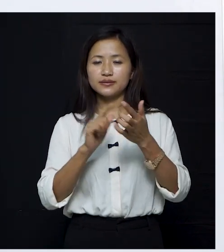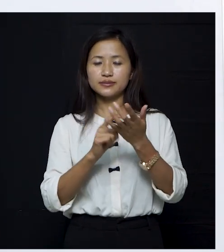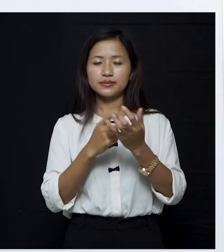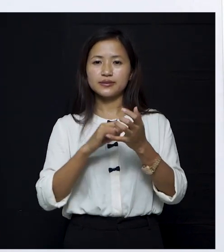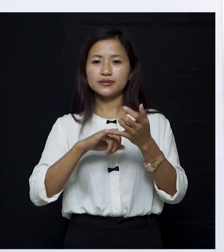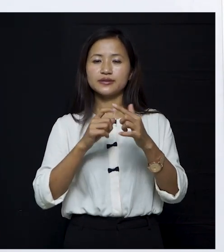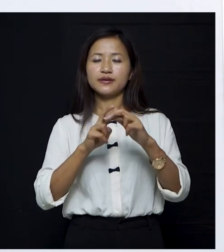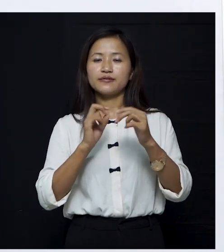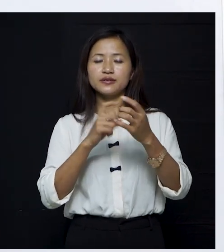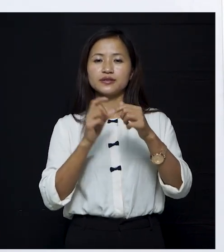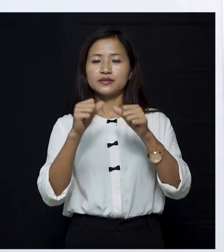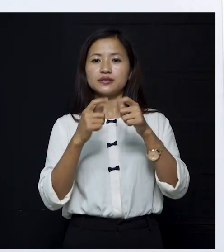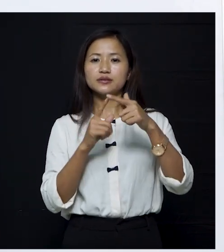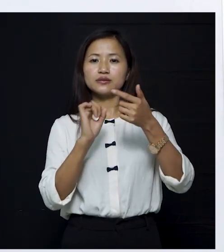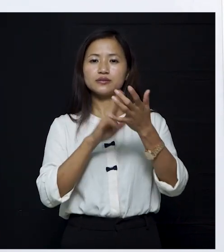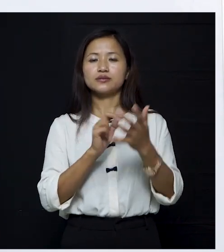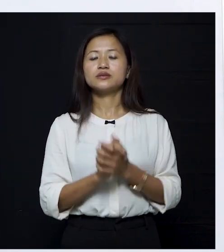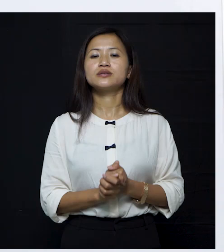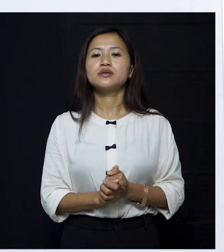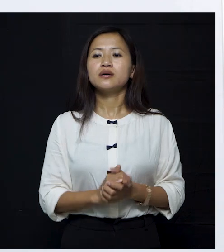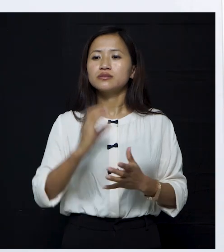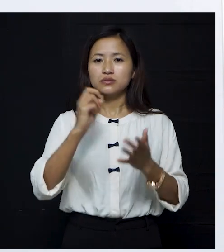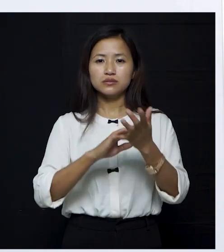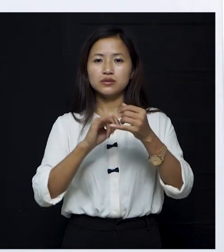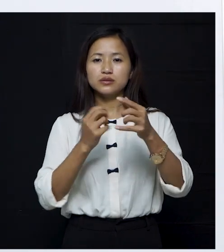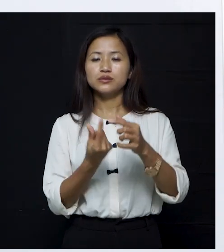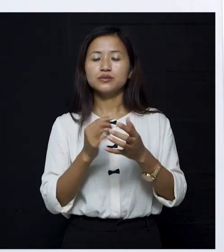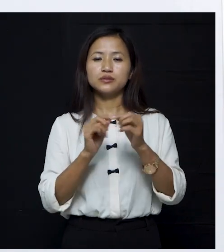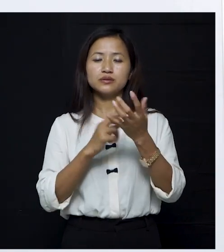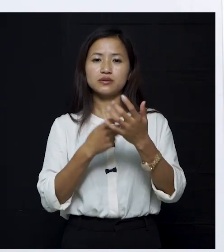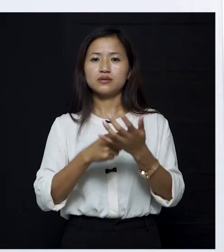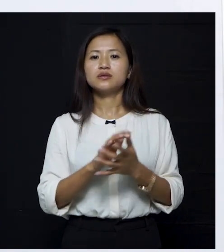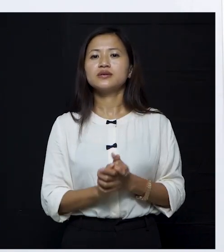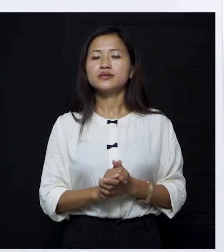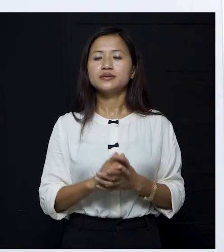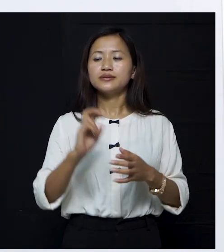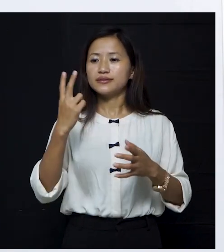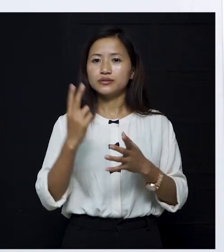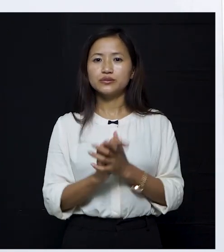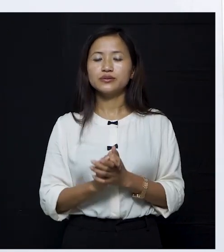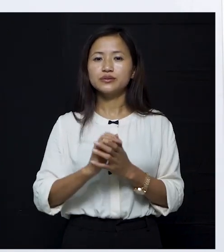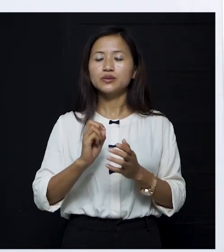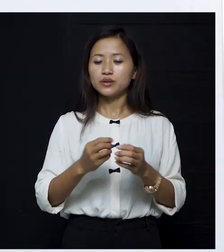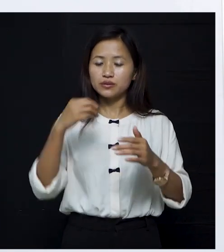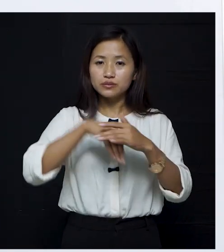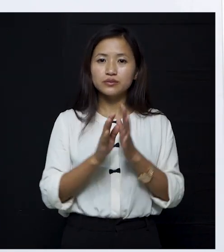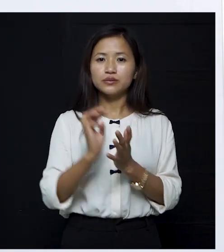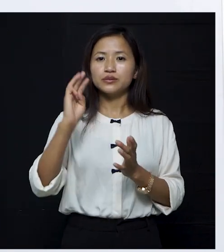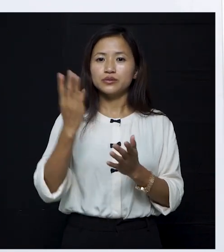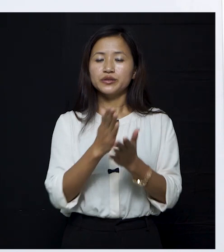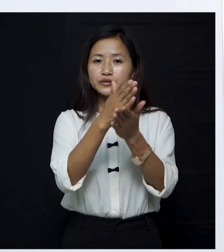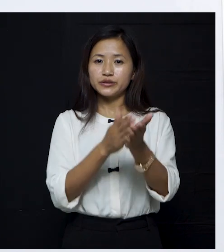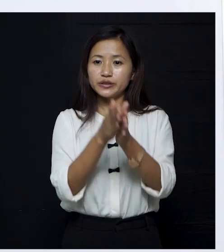of consumers, okay? The consumers, they are classified, okay? They are classified into three divisions,